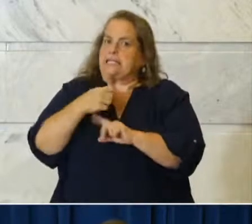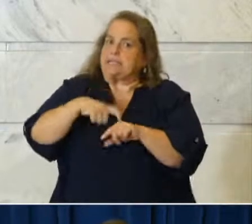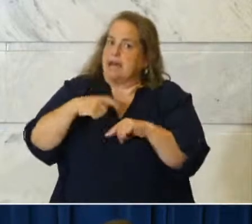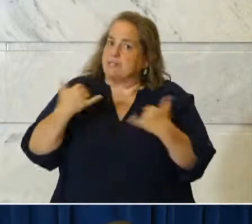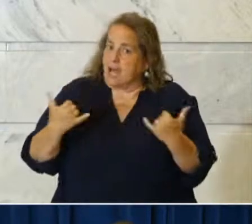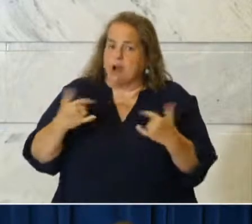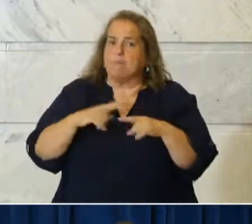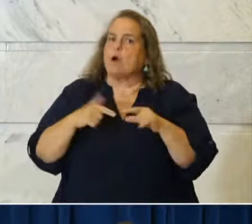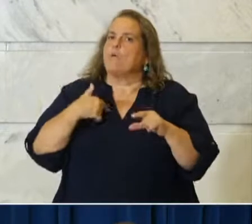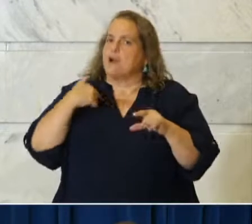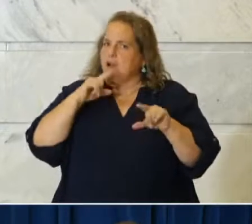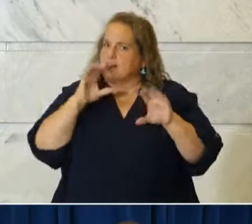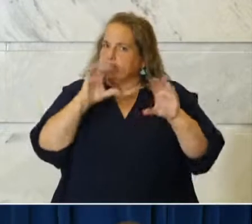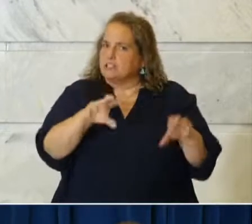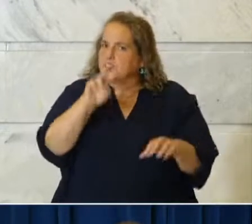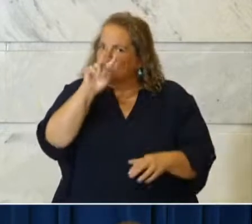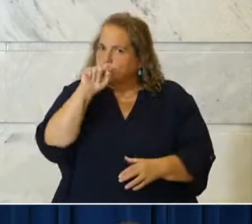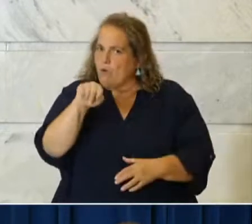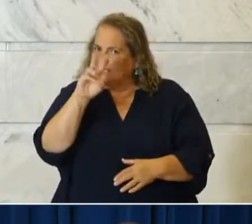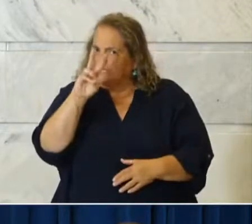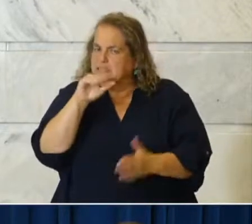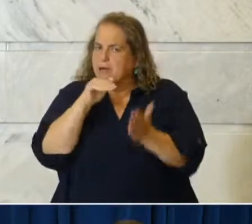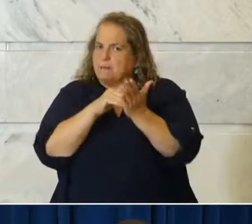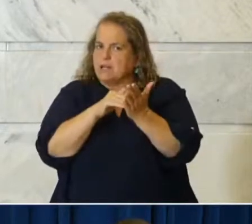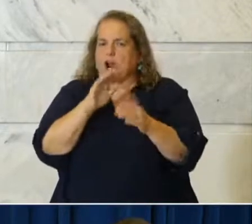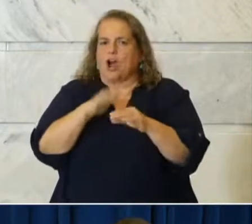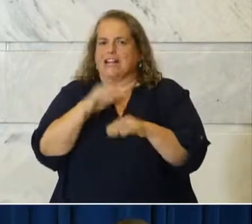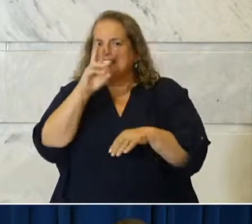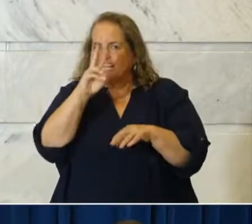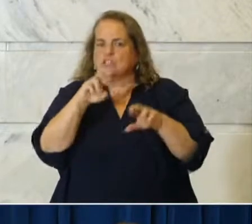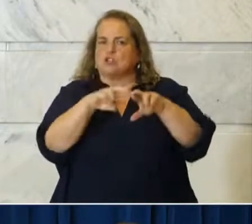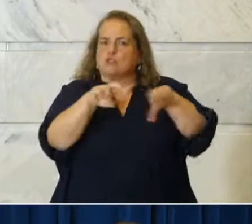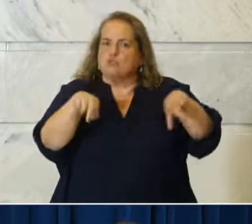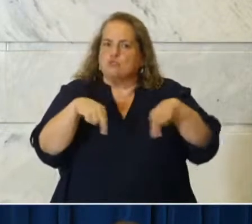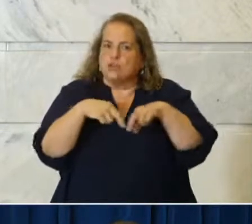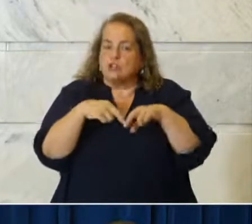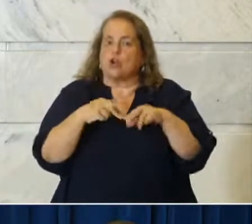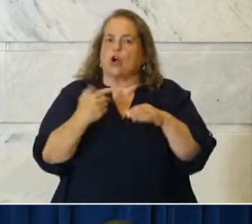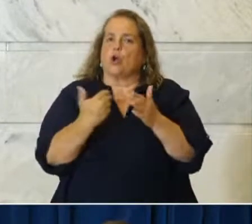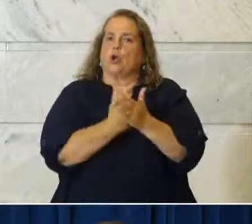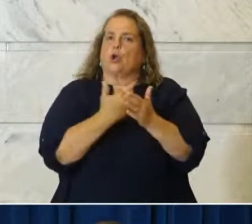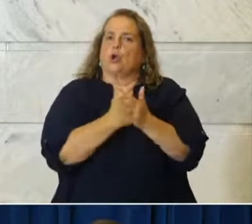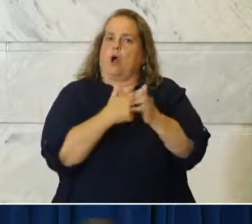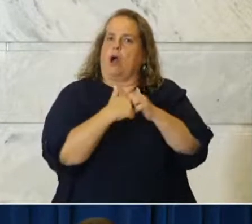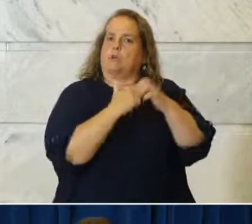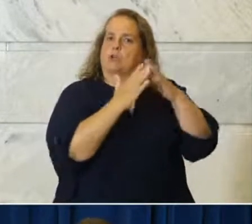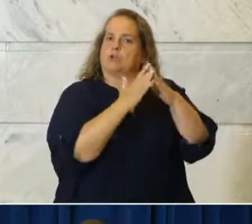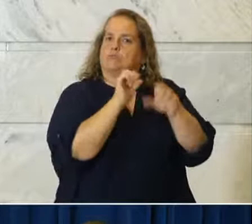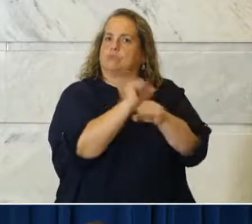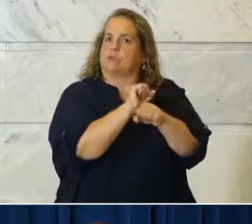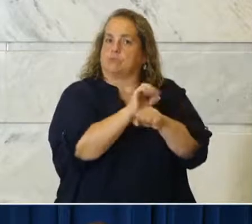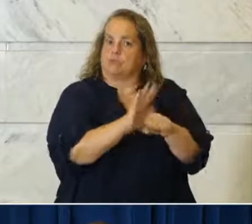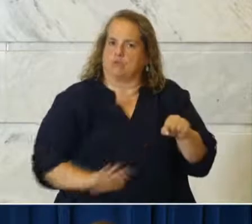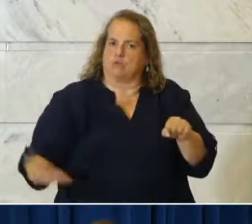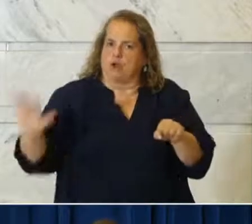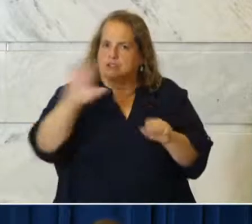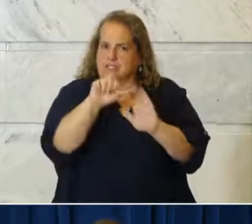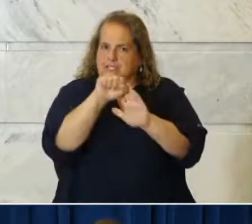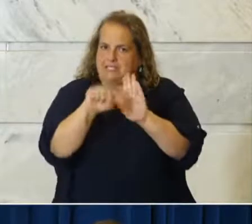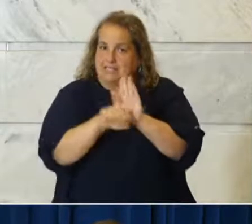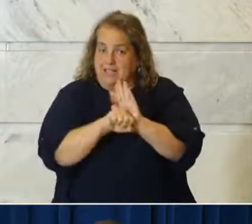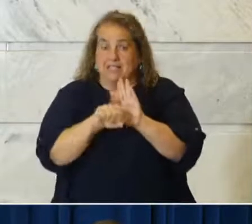$2.6 million in 6 regional entrepreneurship resource hubs across the state. This statewide system will